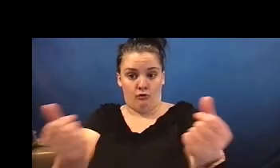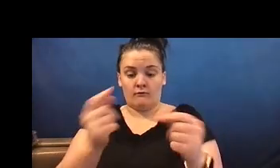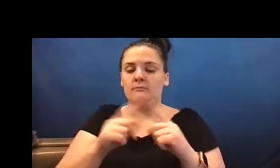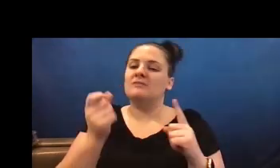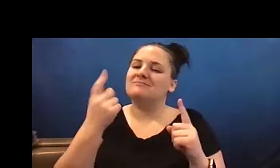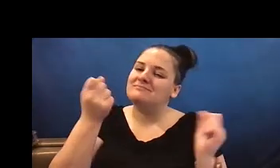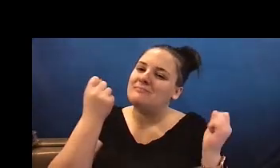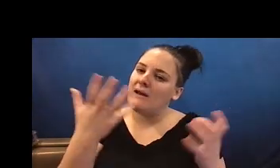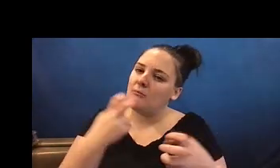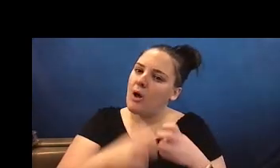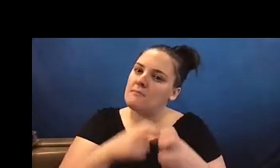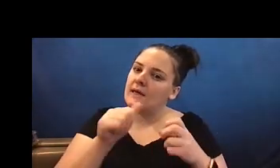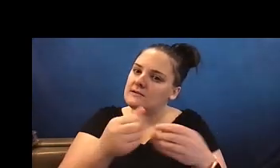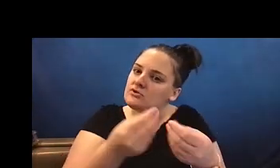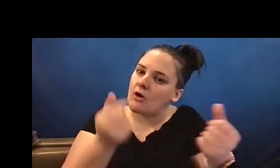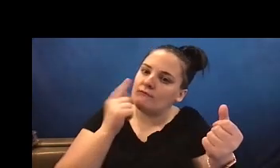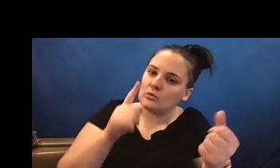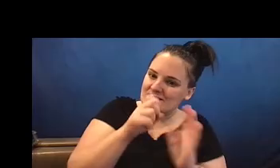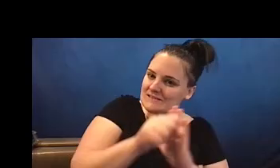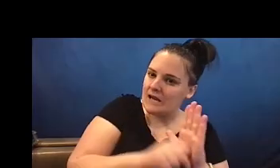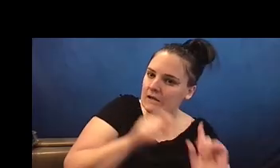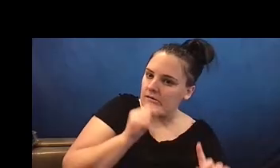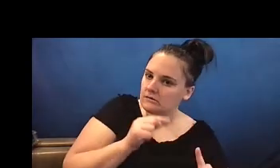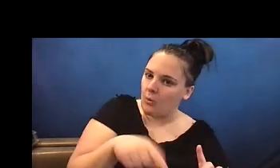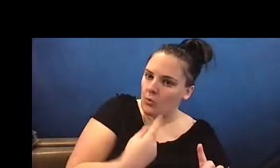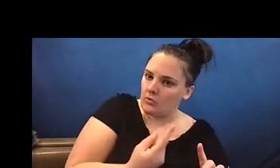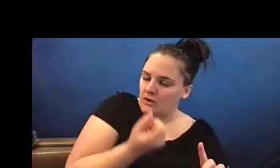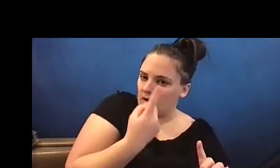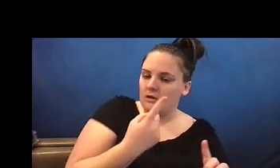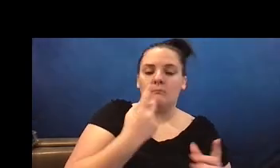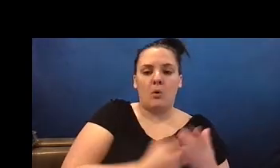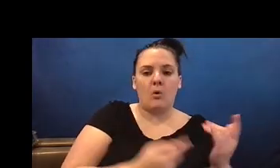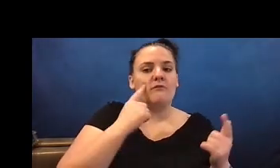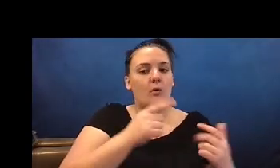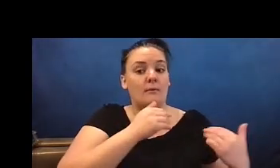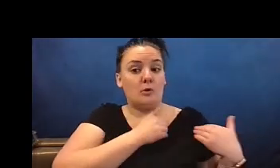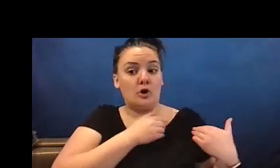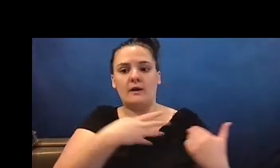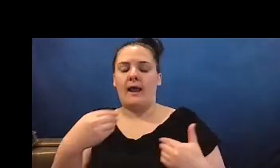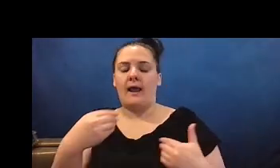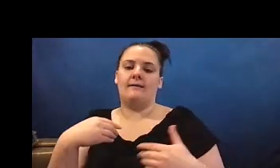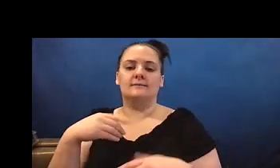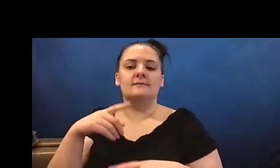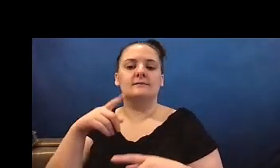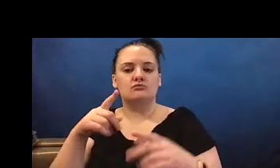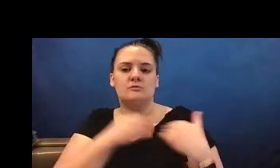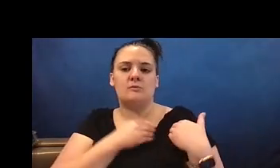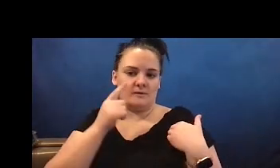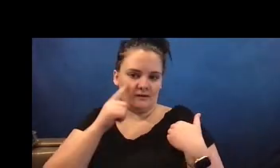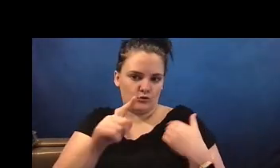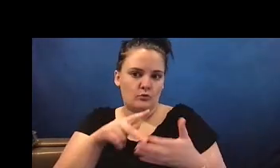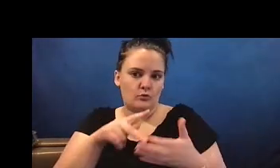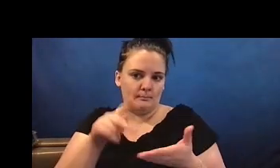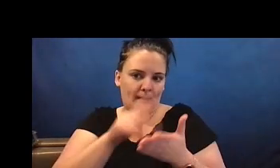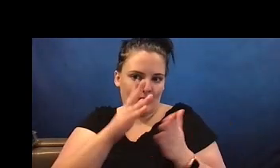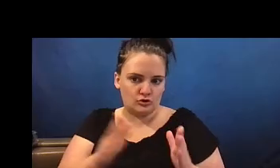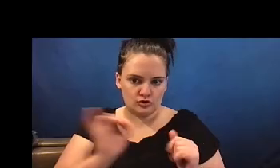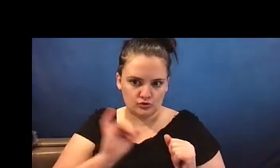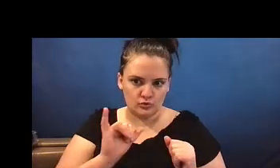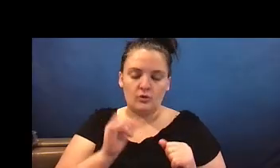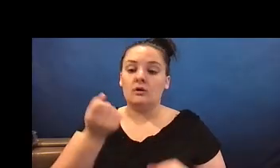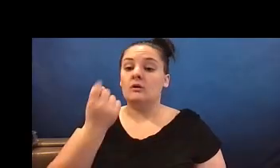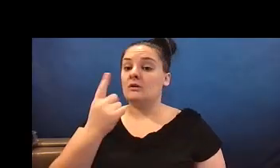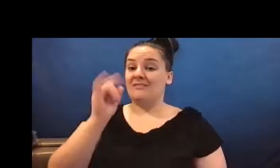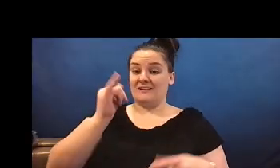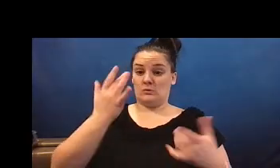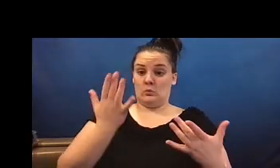level, both in terms of administrative burden, but accountability to the payers. So that's where I see there's great opportunity to try and offset some